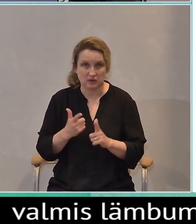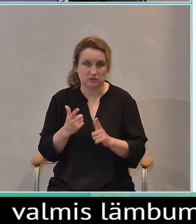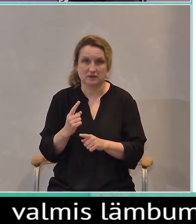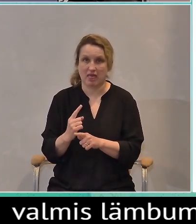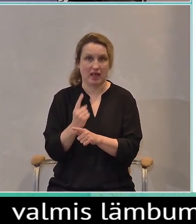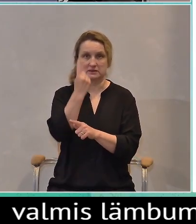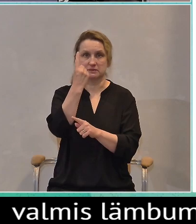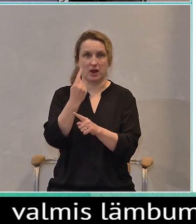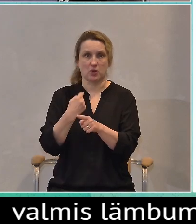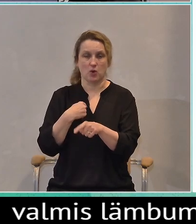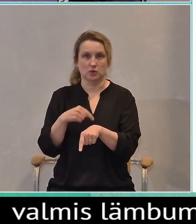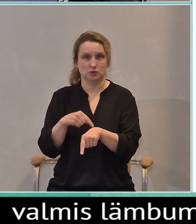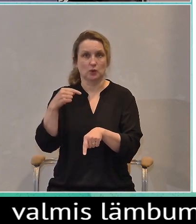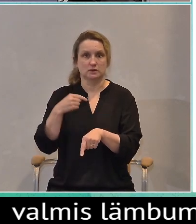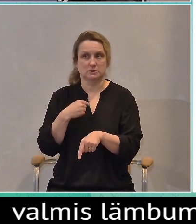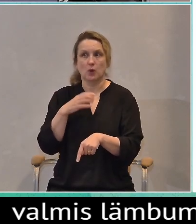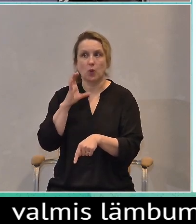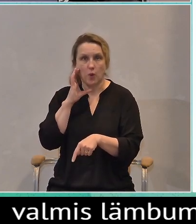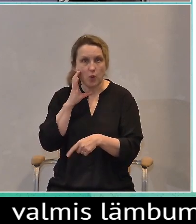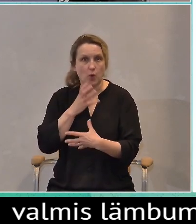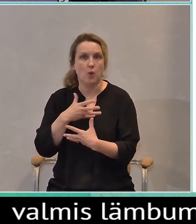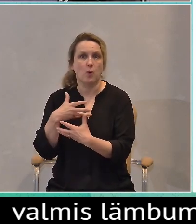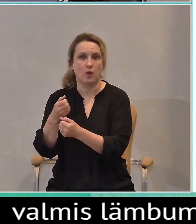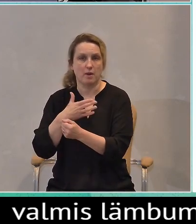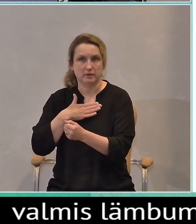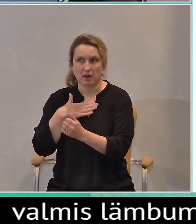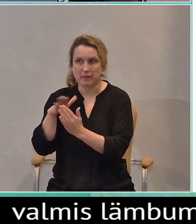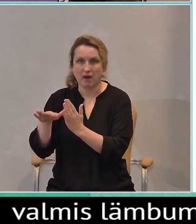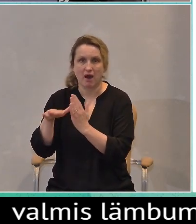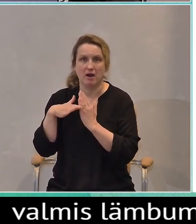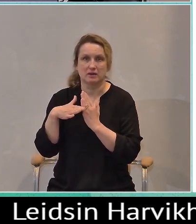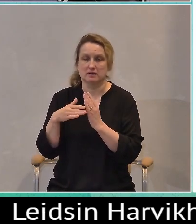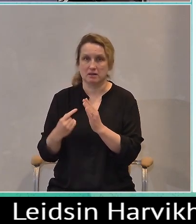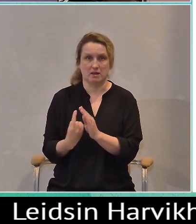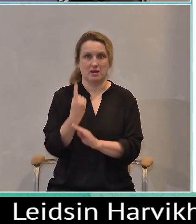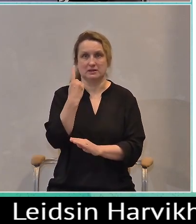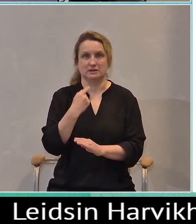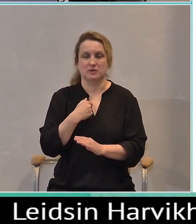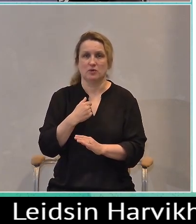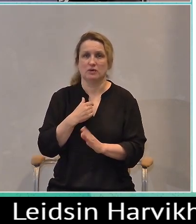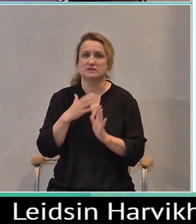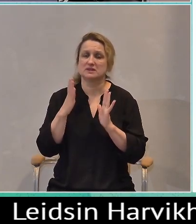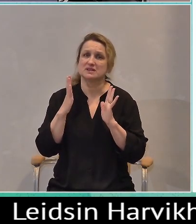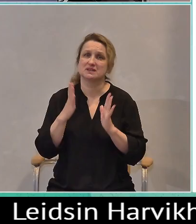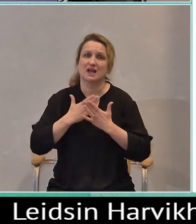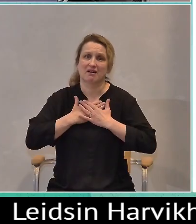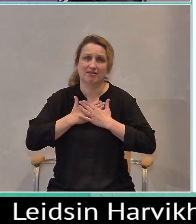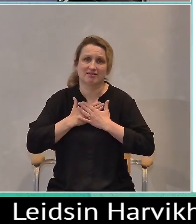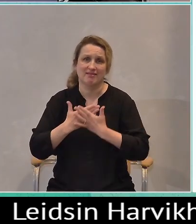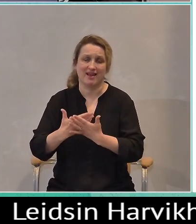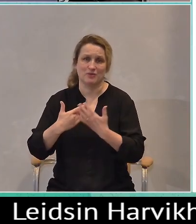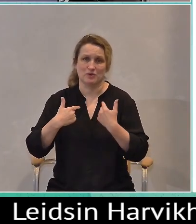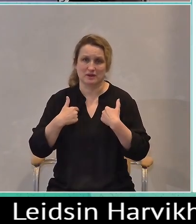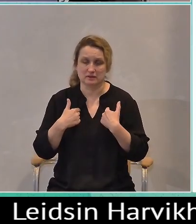anxious and I was ready for another negative experience. But actually, this was the first time when I heard that somebody